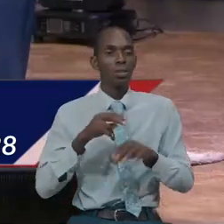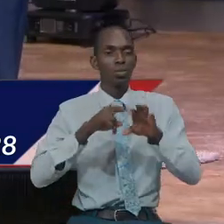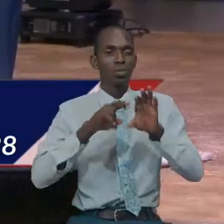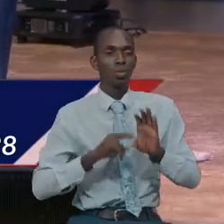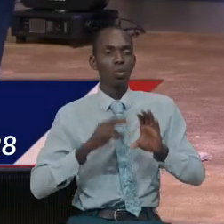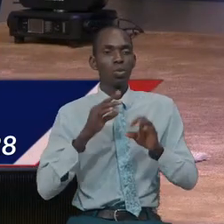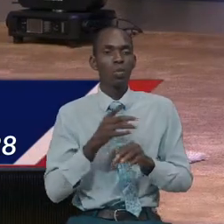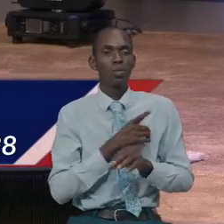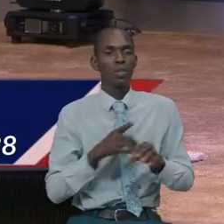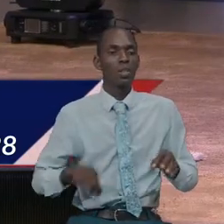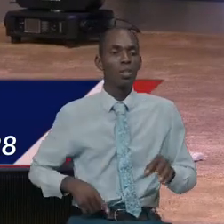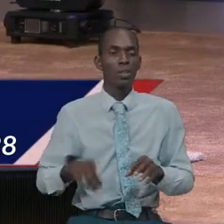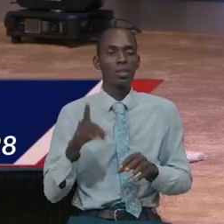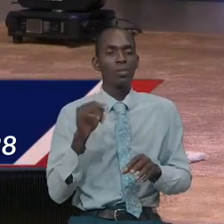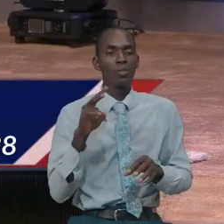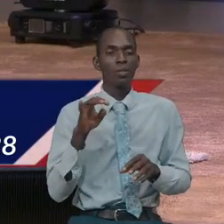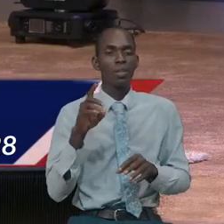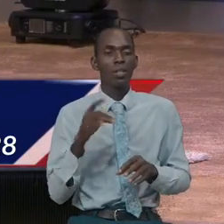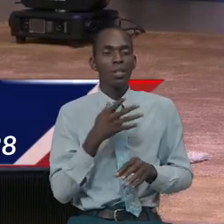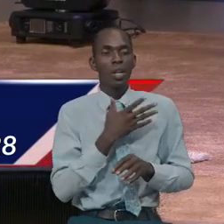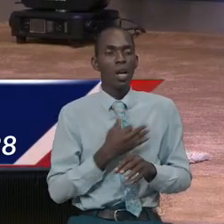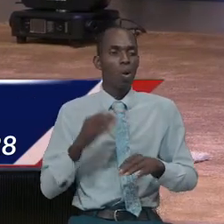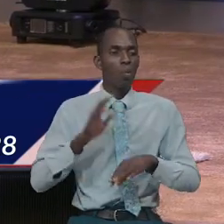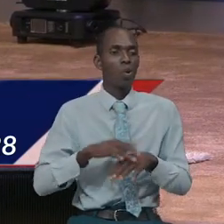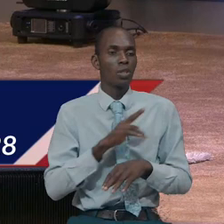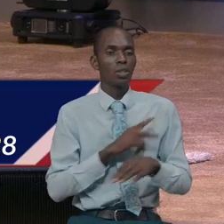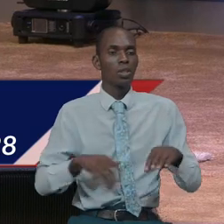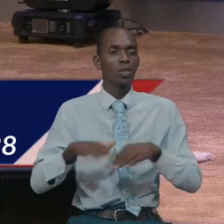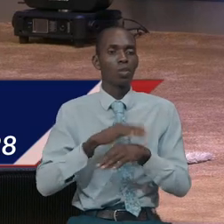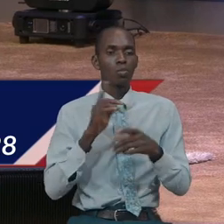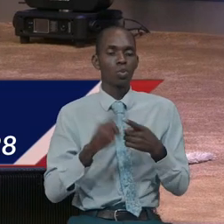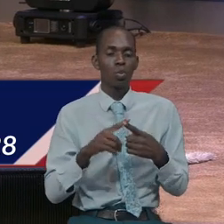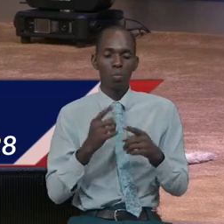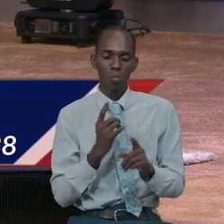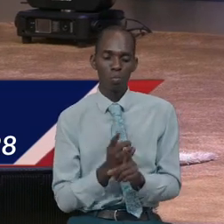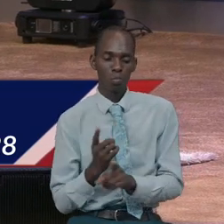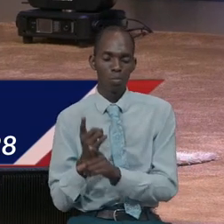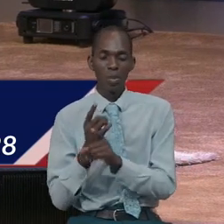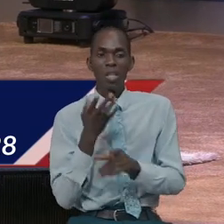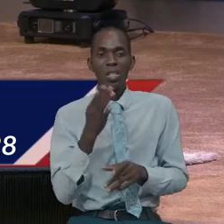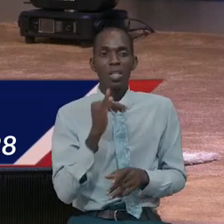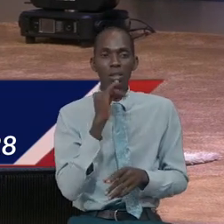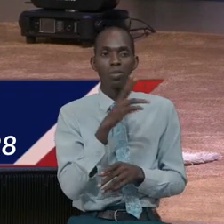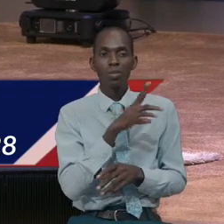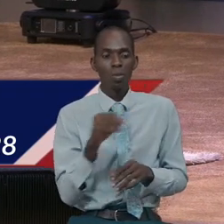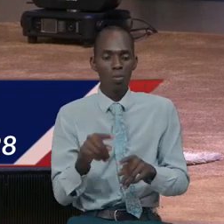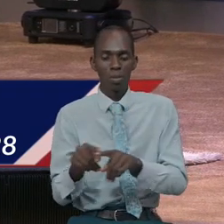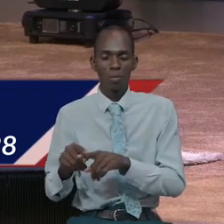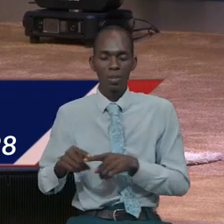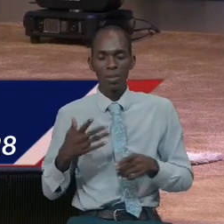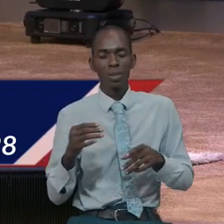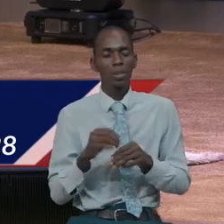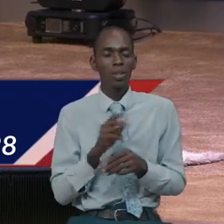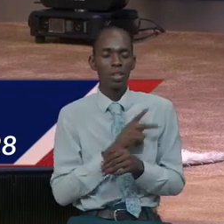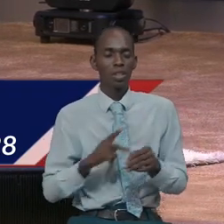upon the kingdom to order it. There's no disorderliness in the kingdom of God.